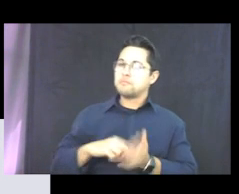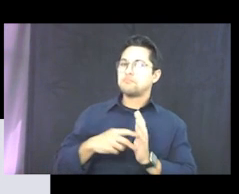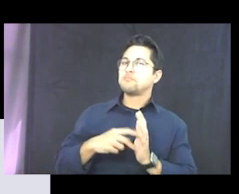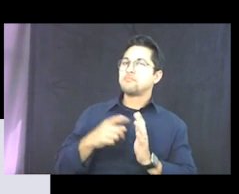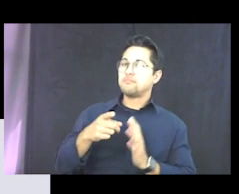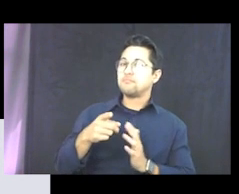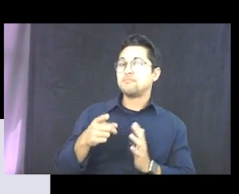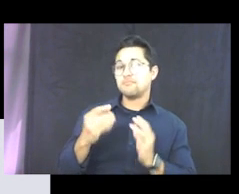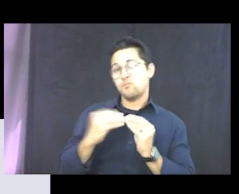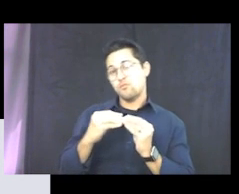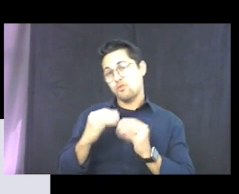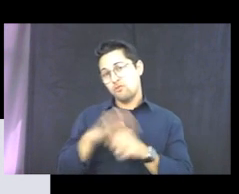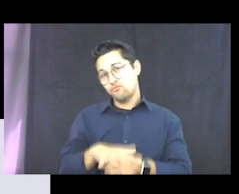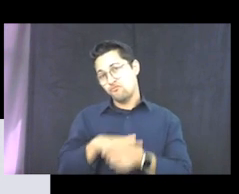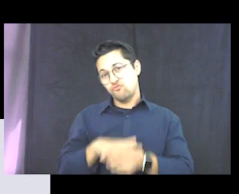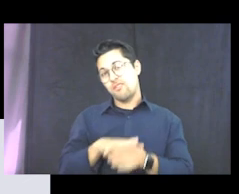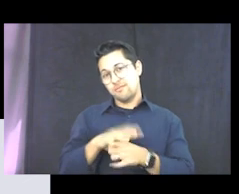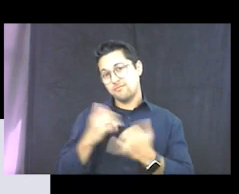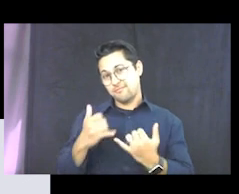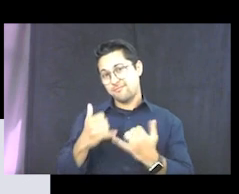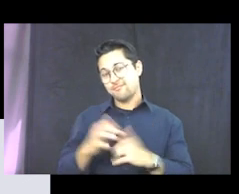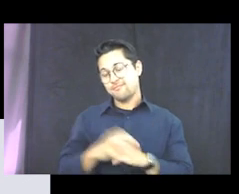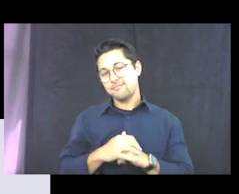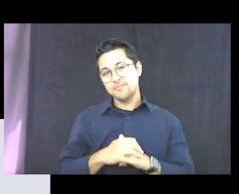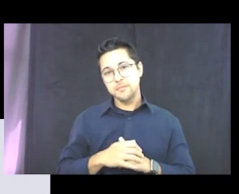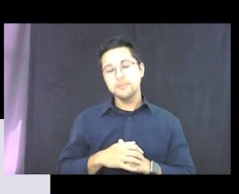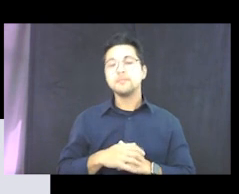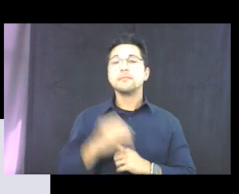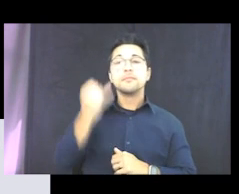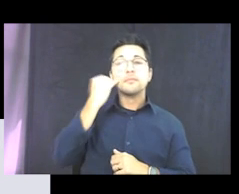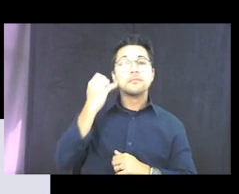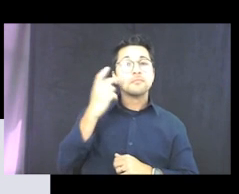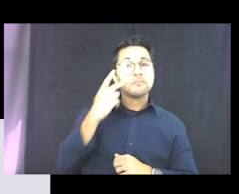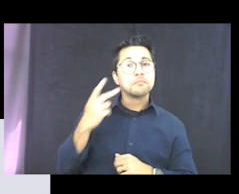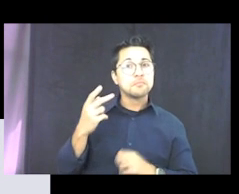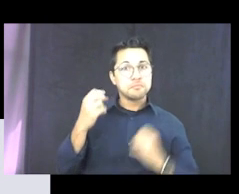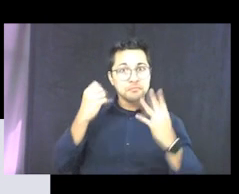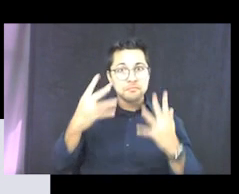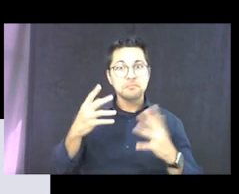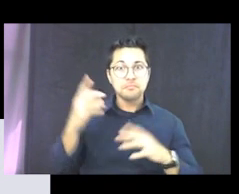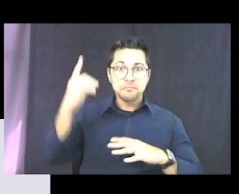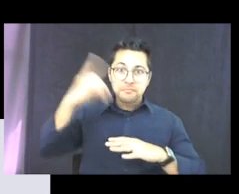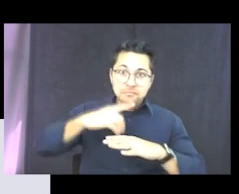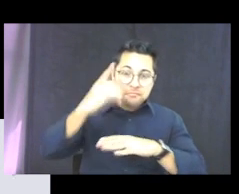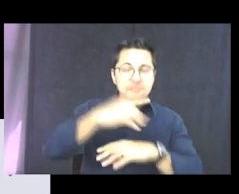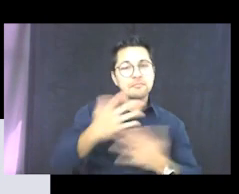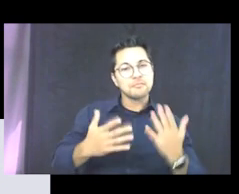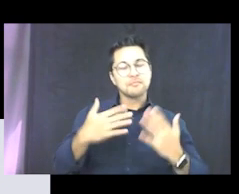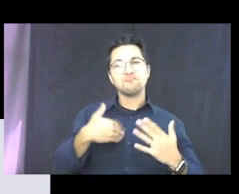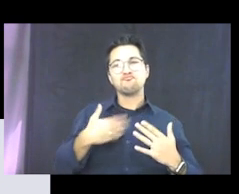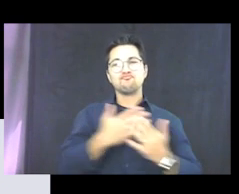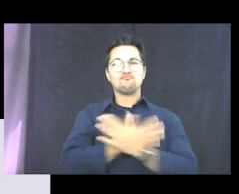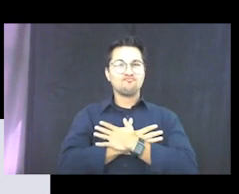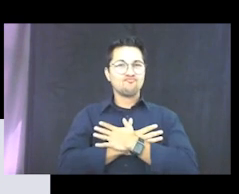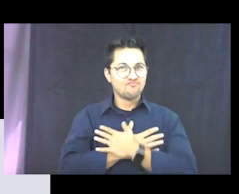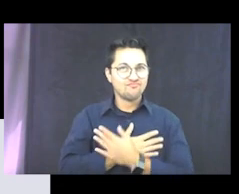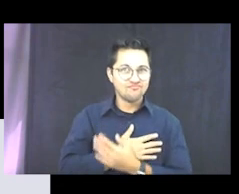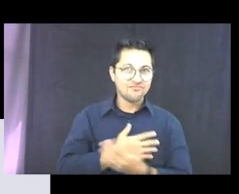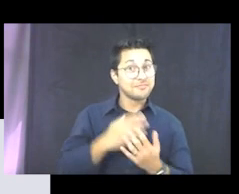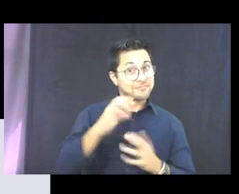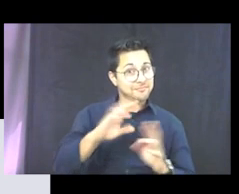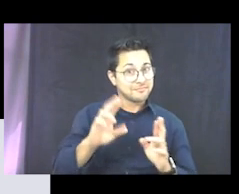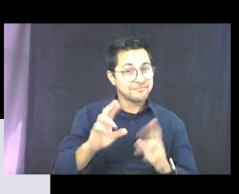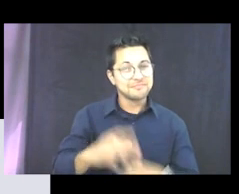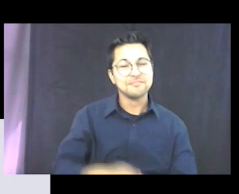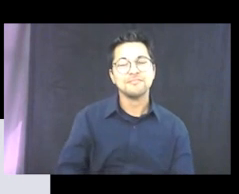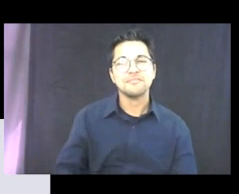more stress that you're experiencing right now. So if you see a lot of differences, you may want to enjoy a really relaxing holiday. Are you ready?